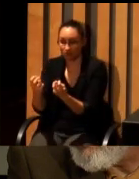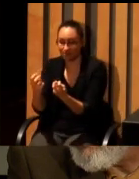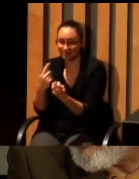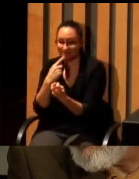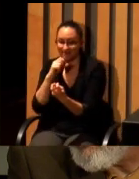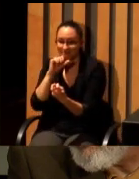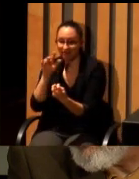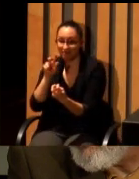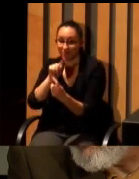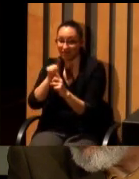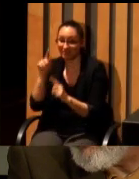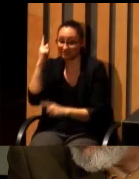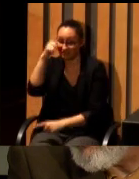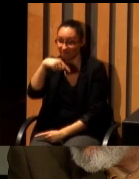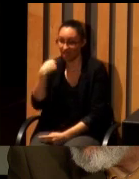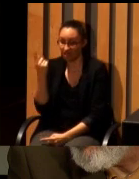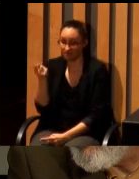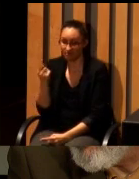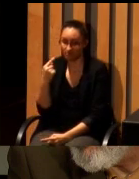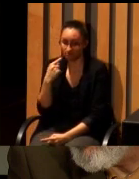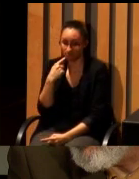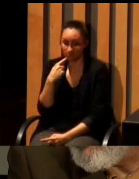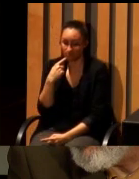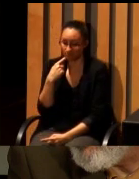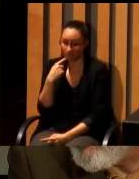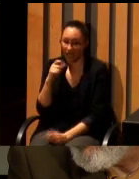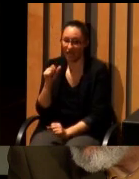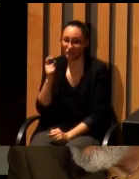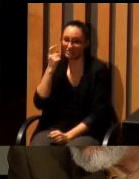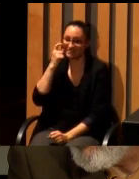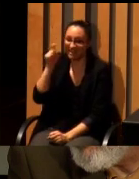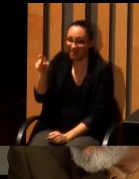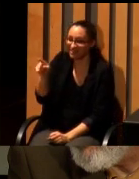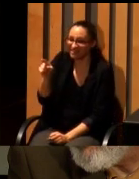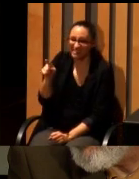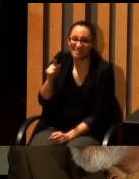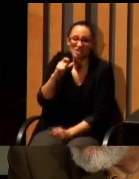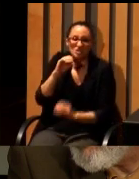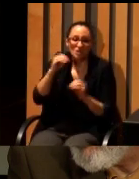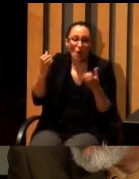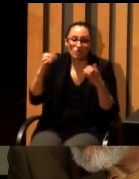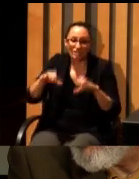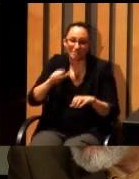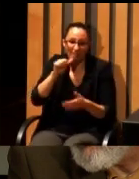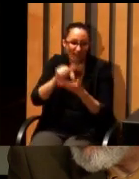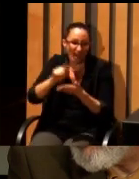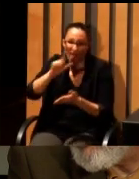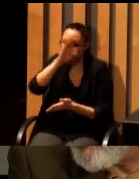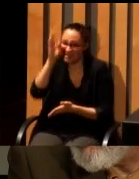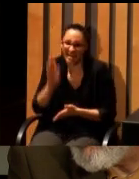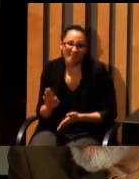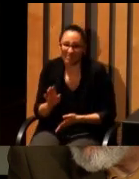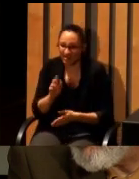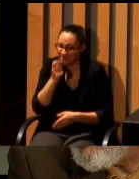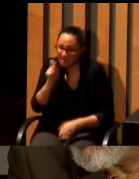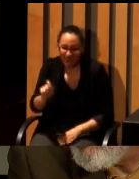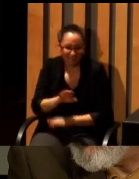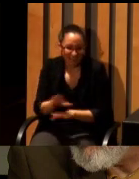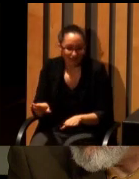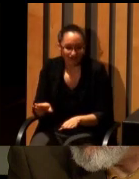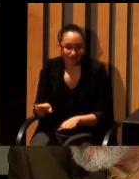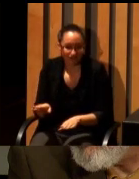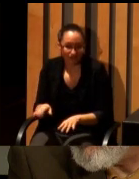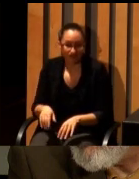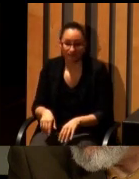face suggested there wasn't a solitary jot, tittle, wit chance that could happen in his world. When